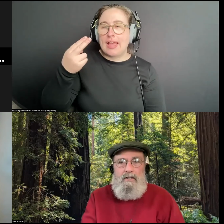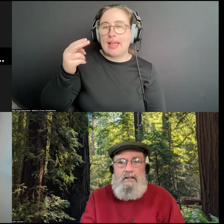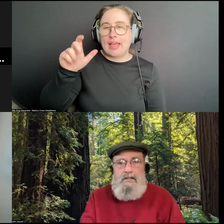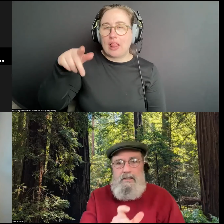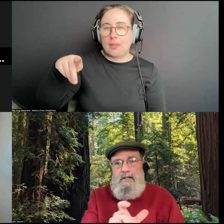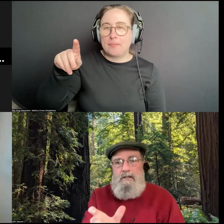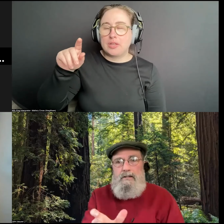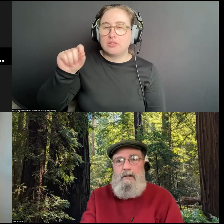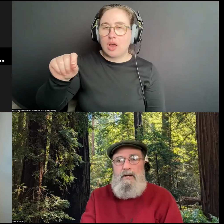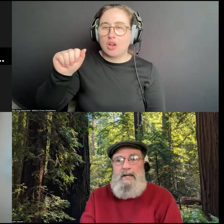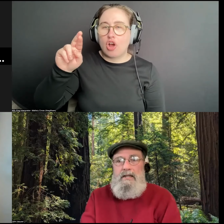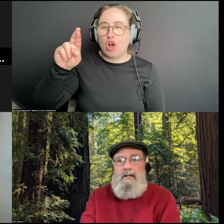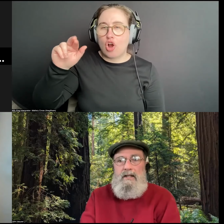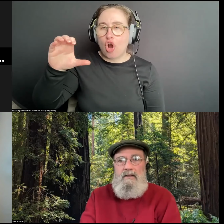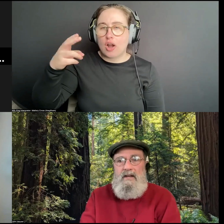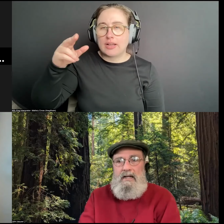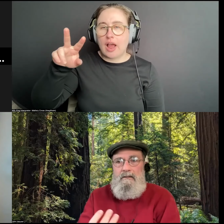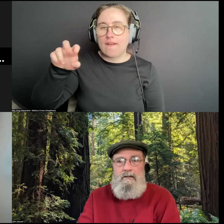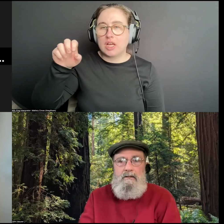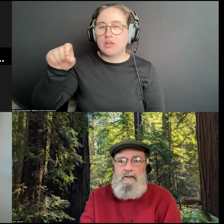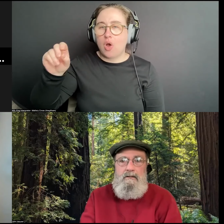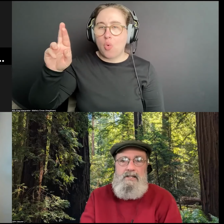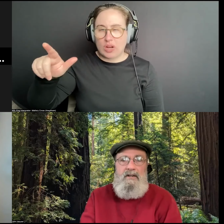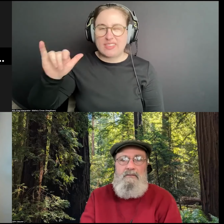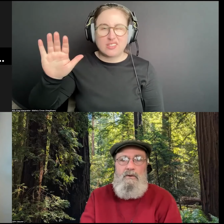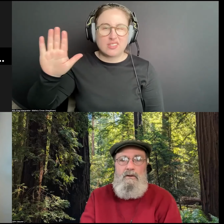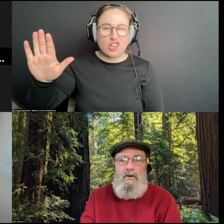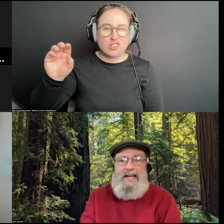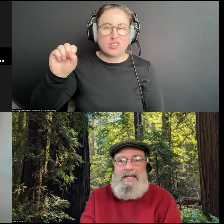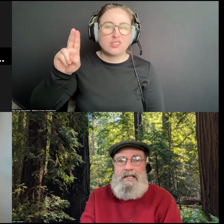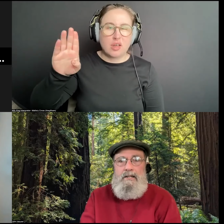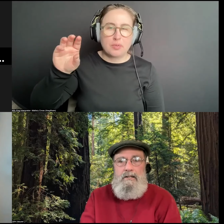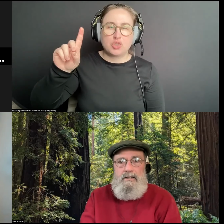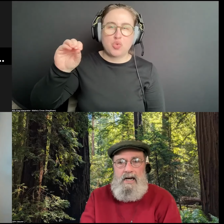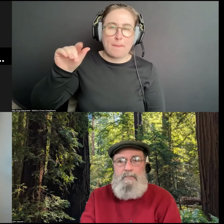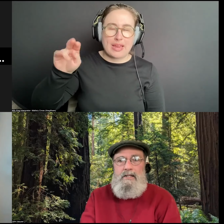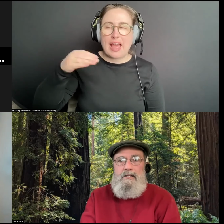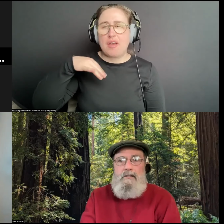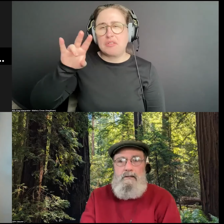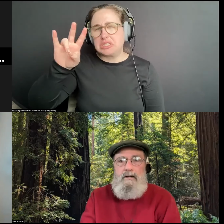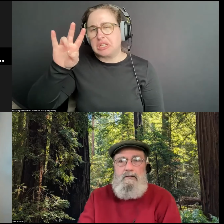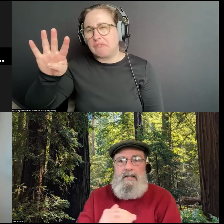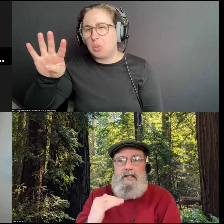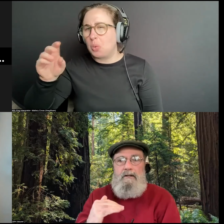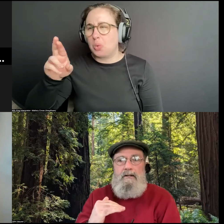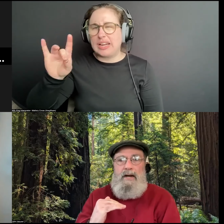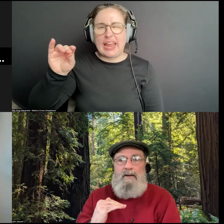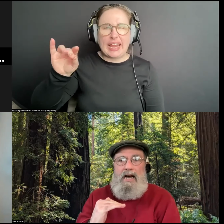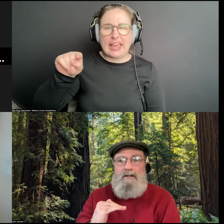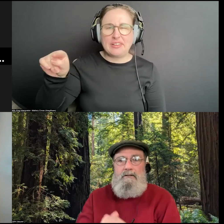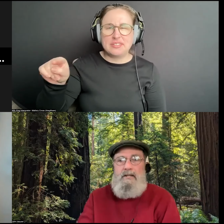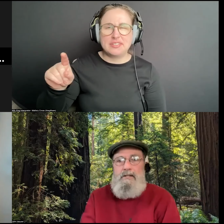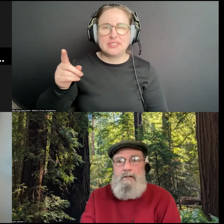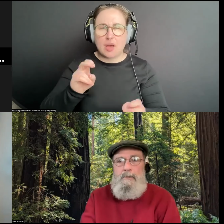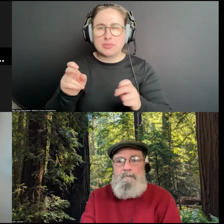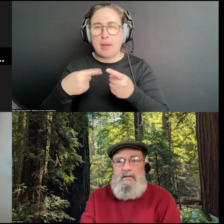Help.archive.org is the subdomain, and they've got 74 or 80 topics in there about how